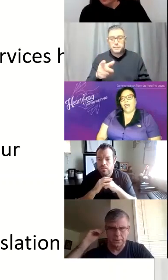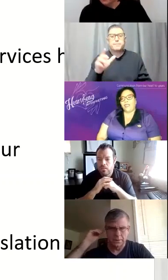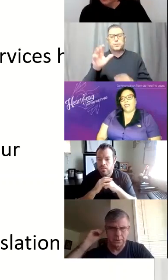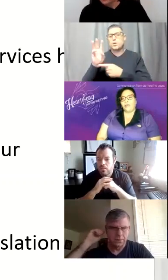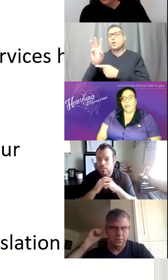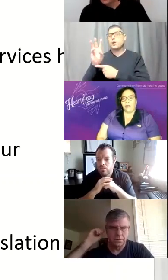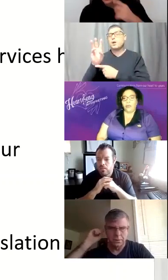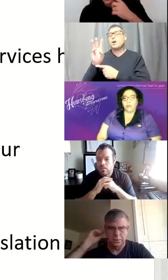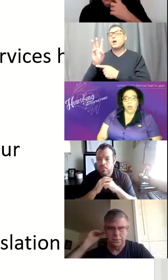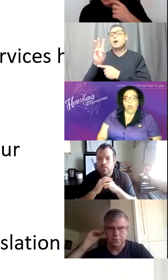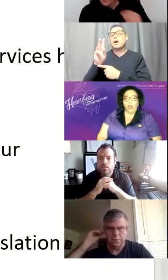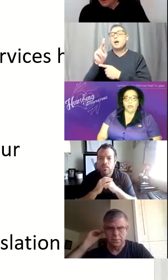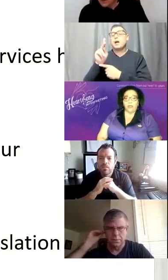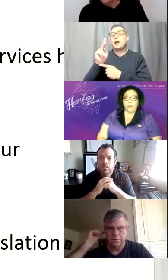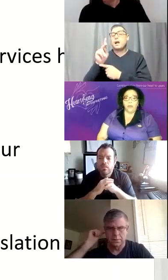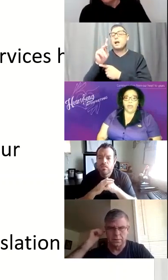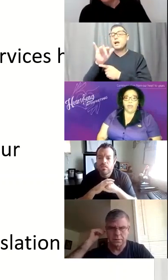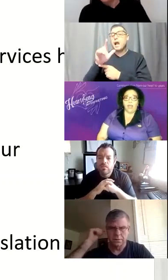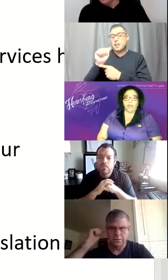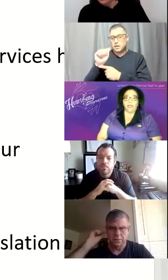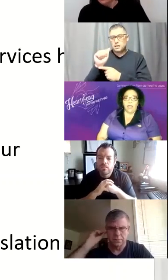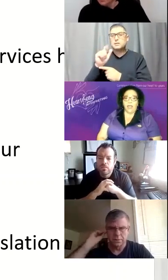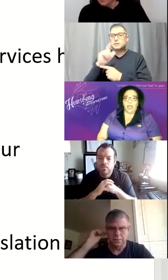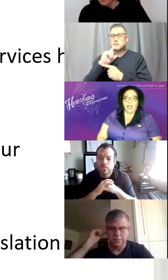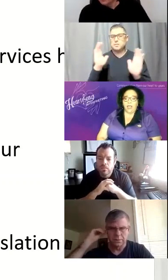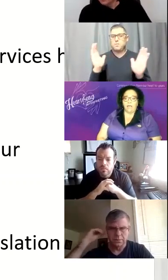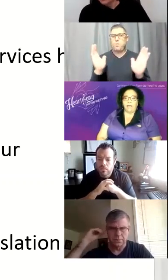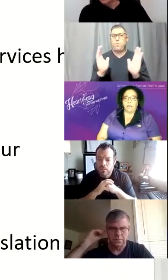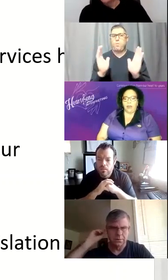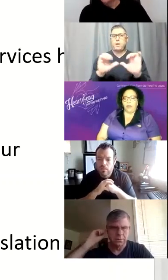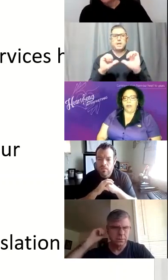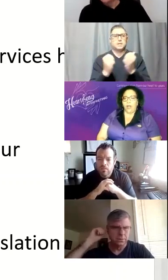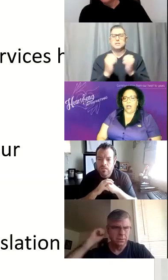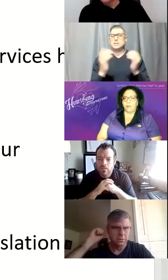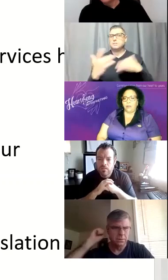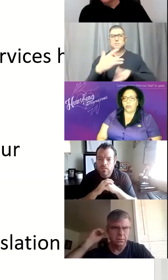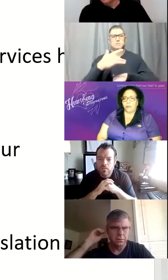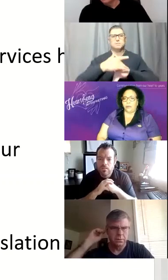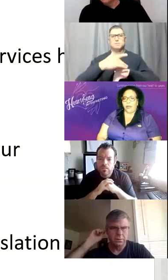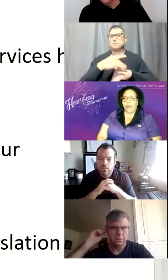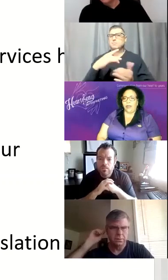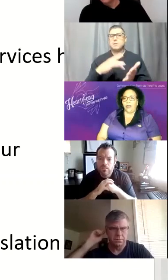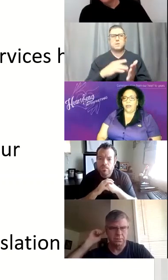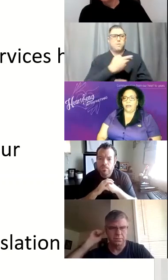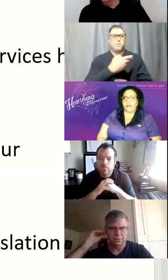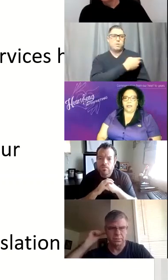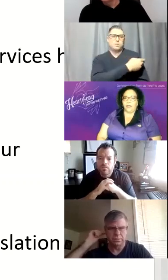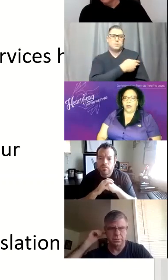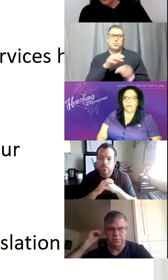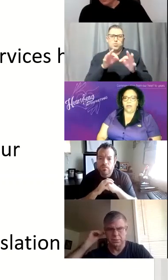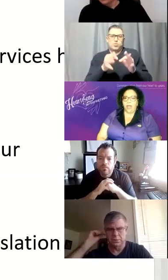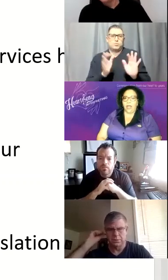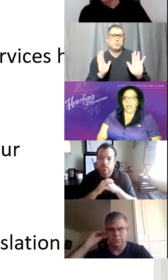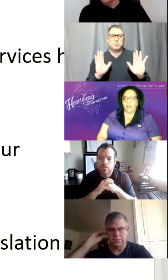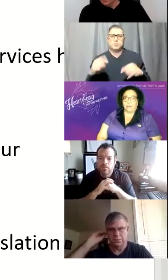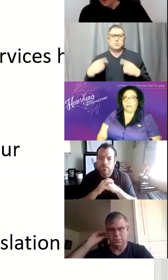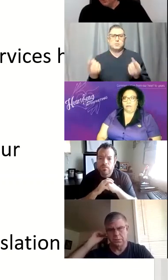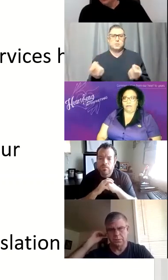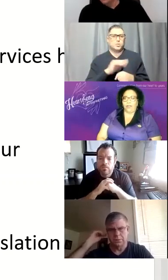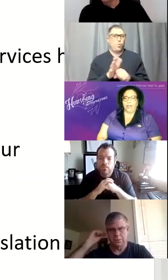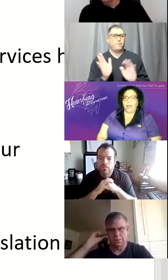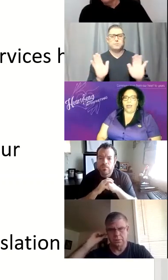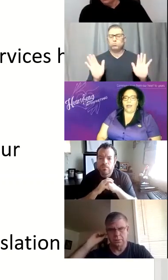is actually rather small, and so we have not done any of the medical or hospital interpreting since COVID